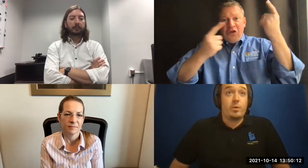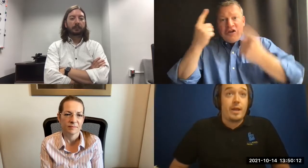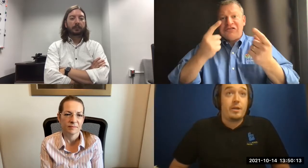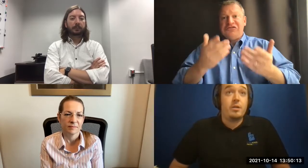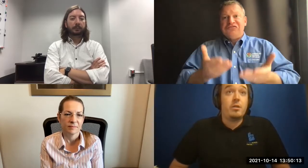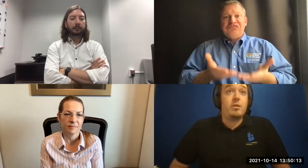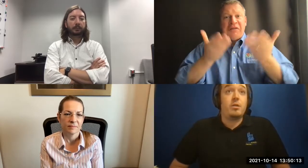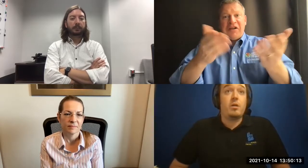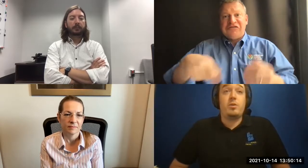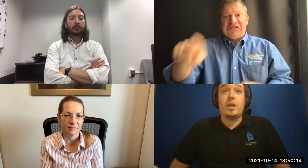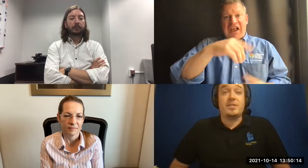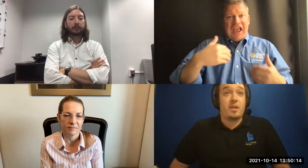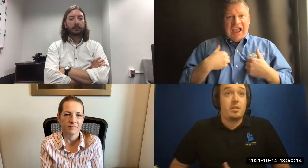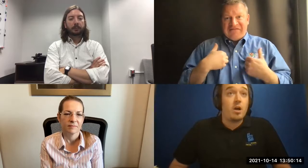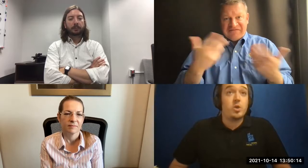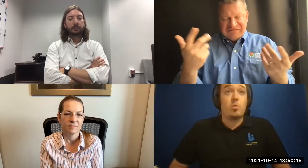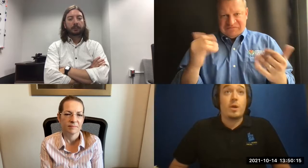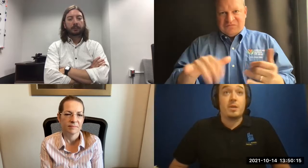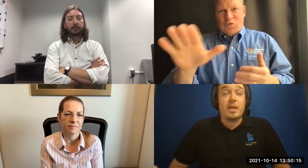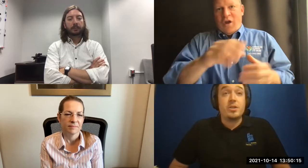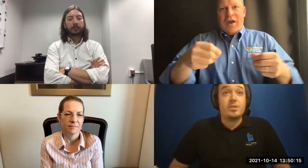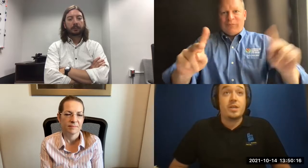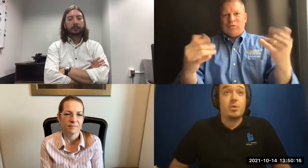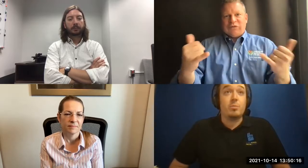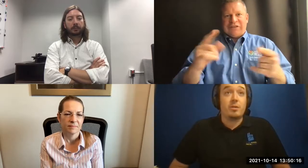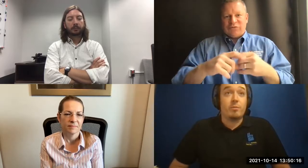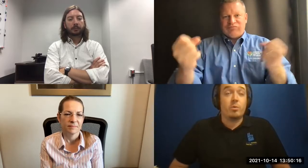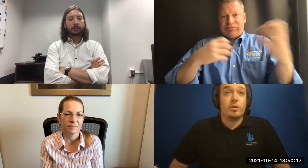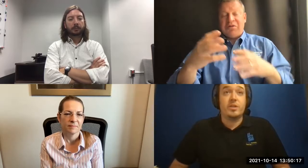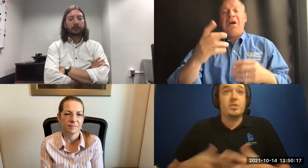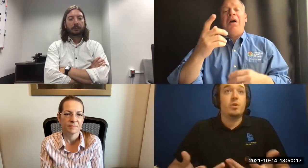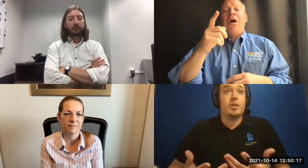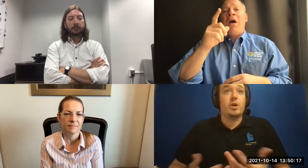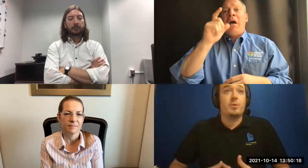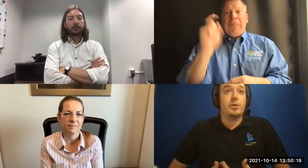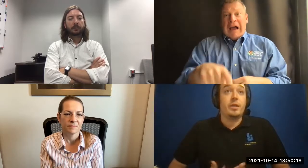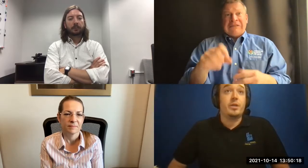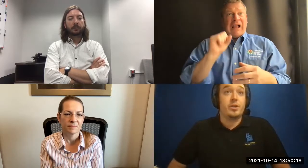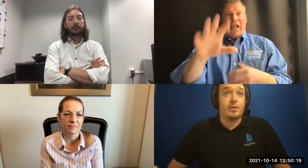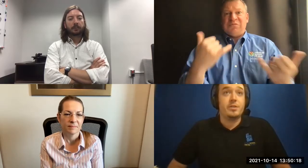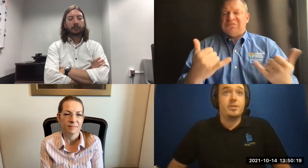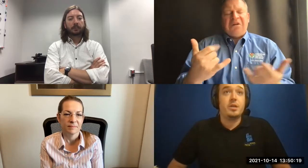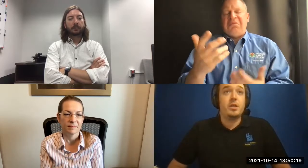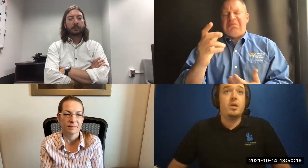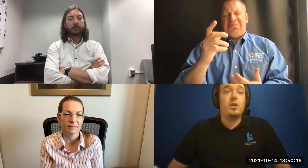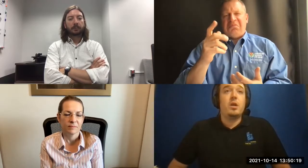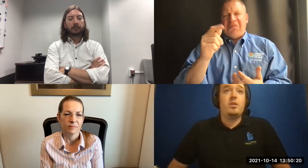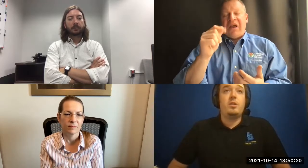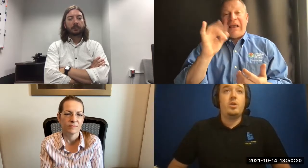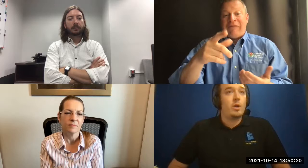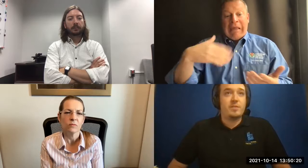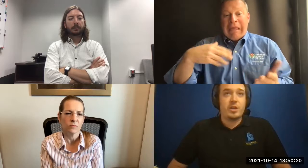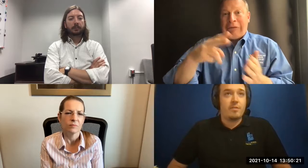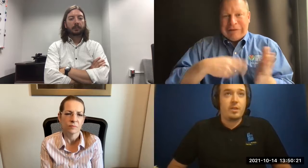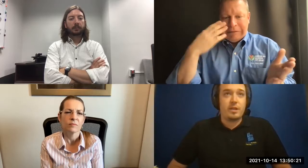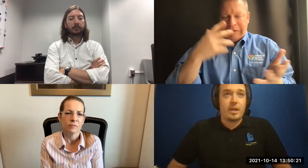in working with data. Do you guys have any thoughts or recommendations that you want to bring forward? This is really your opportunity to share this.